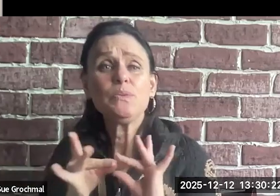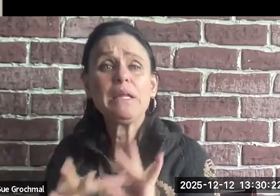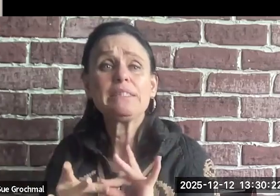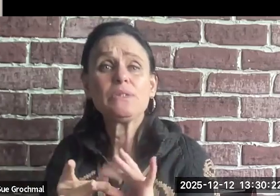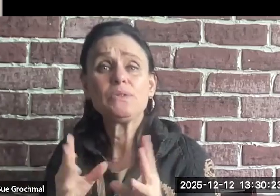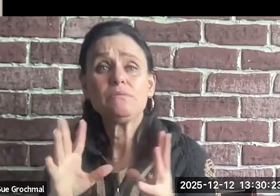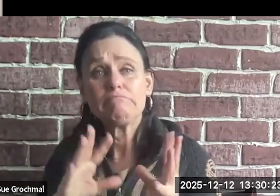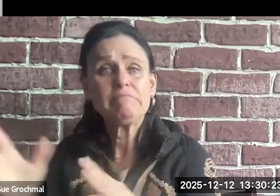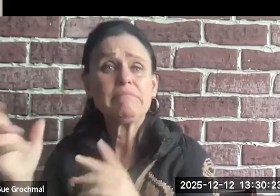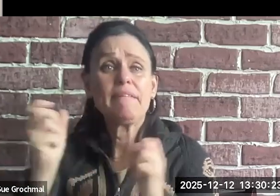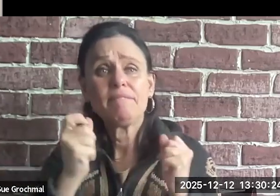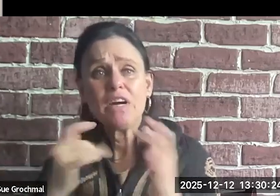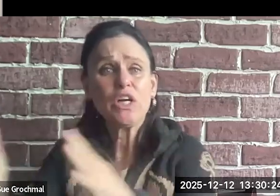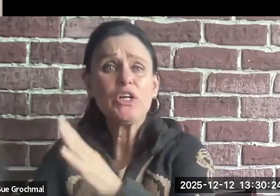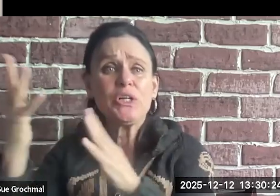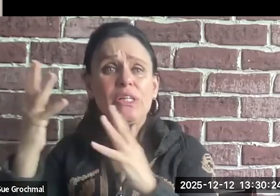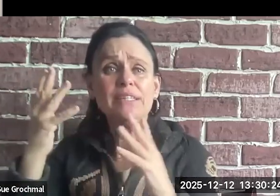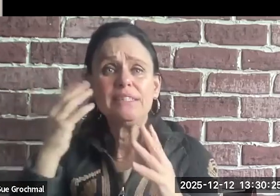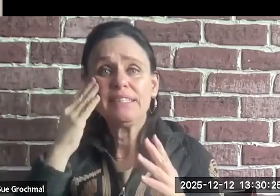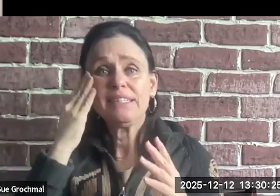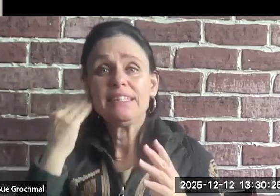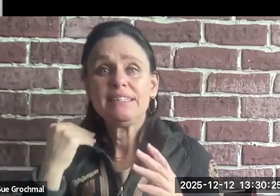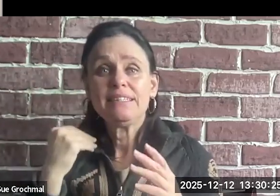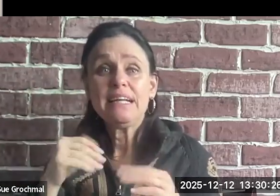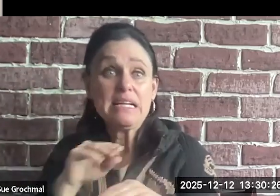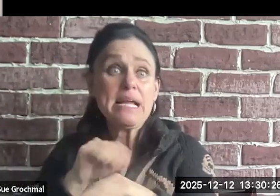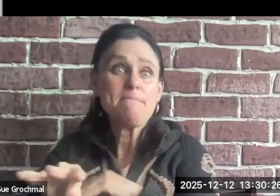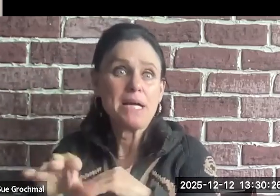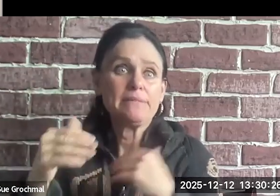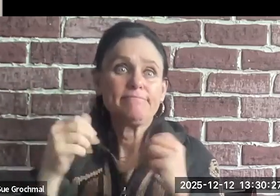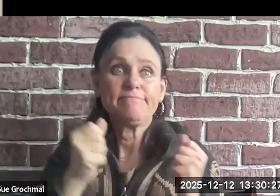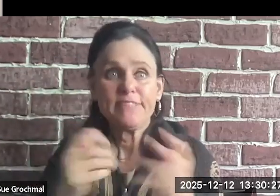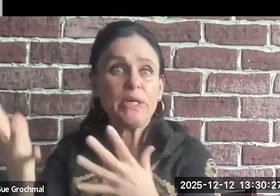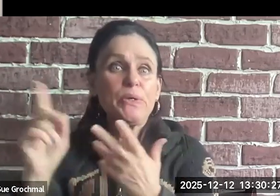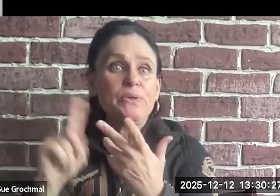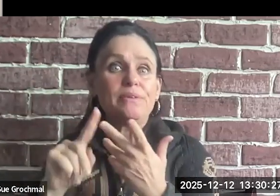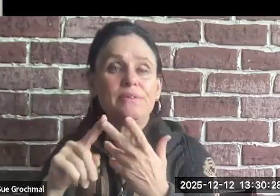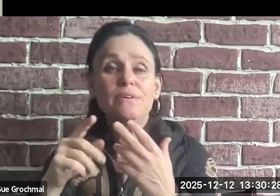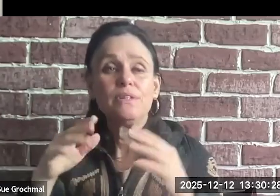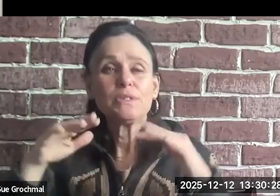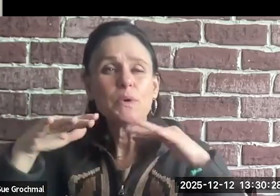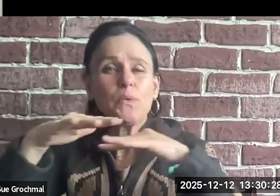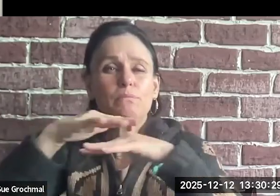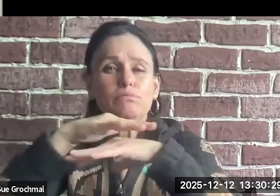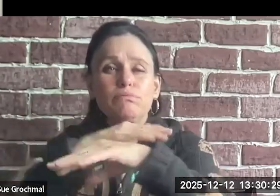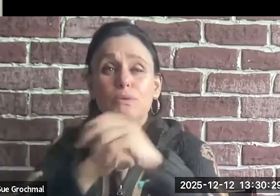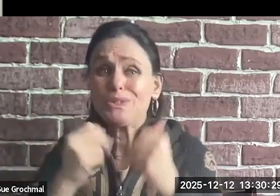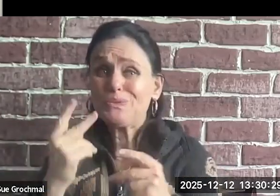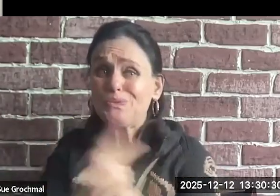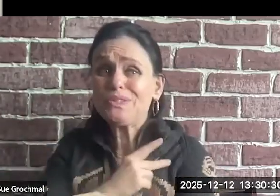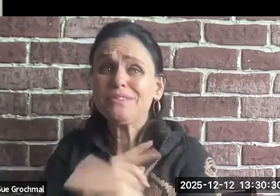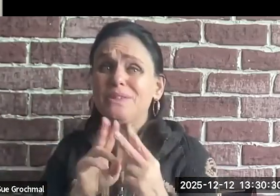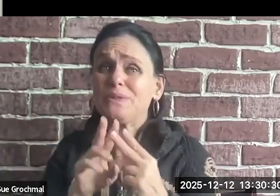predominantly wildfires. And so whether that was the impacts of fire or from smoke from